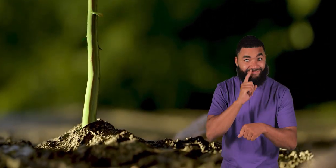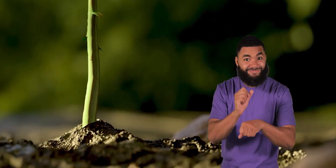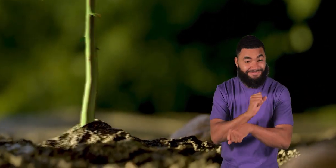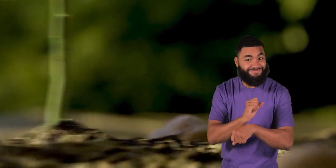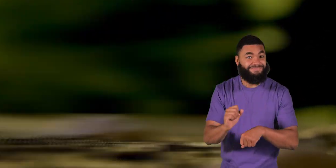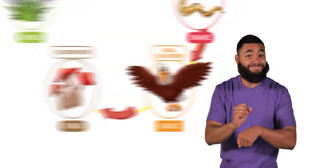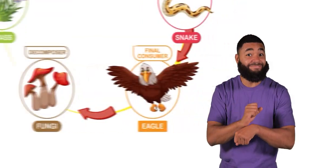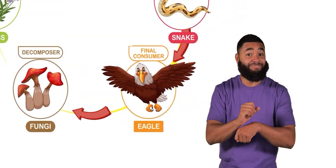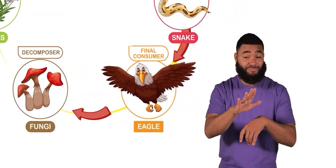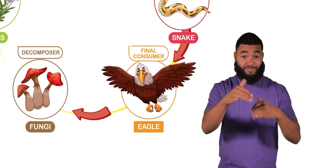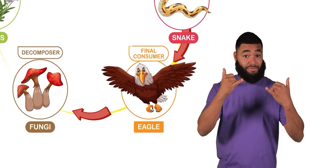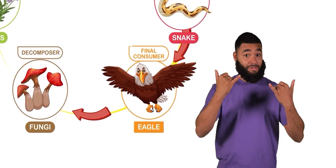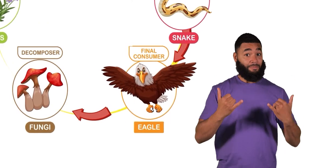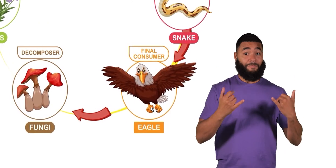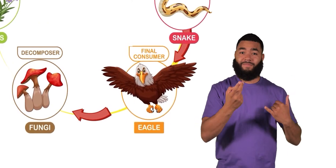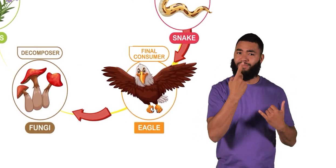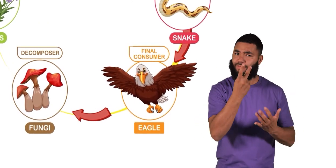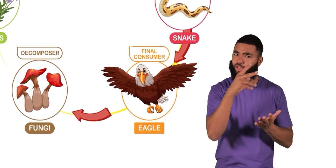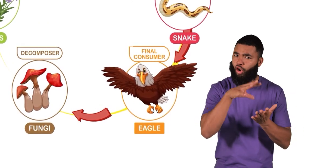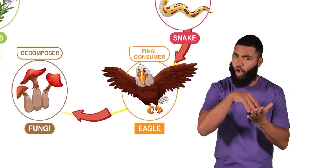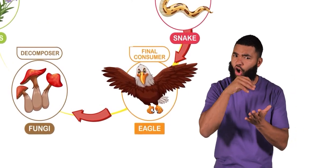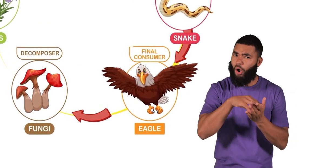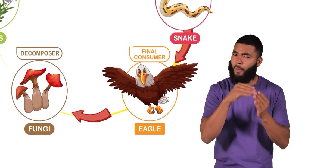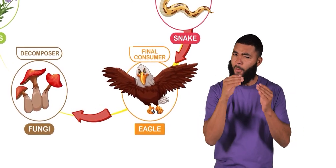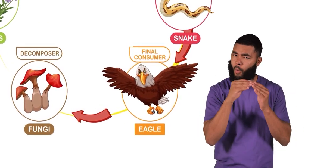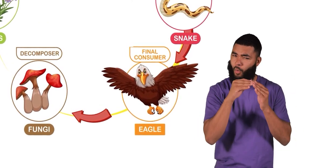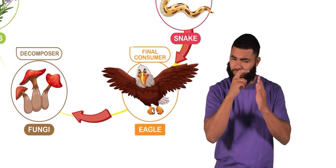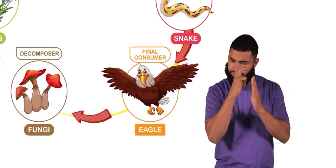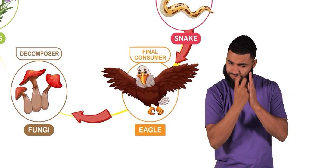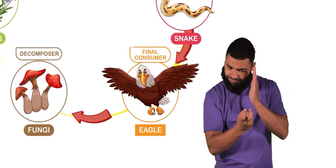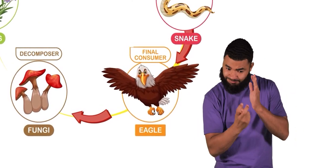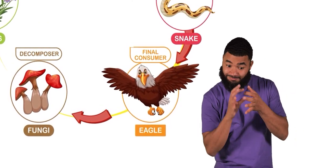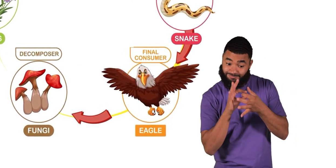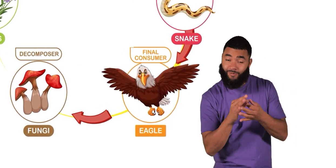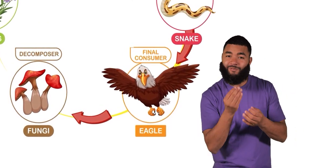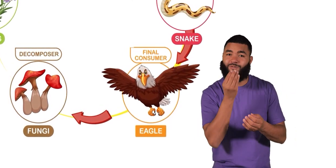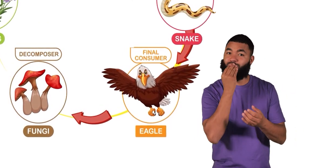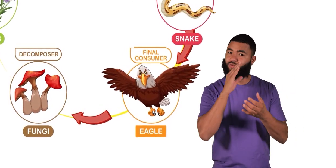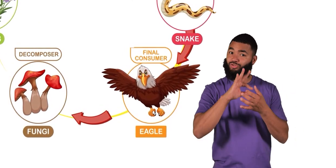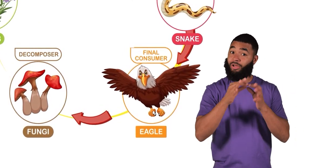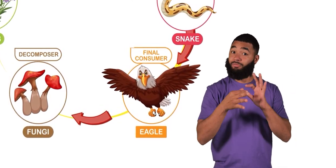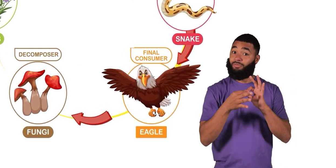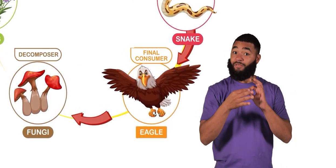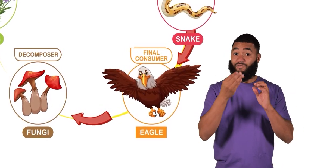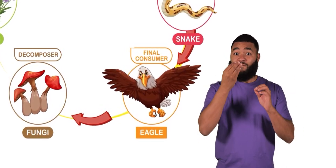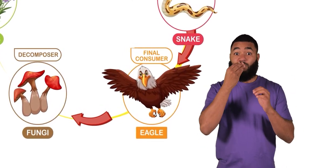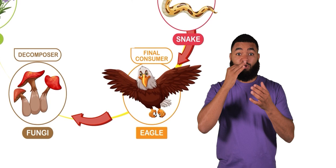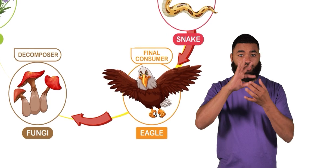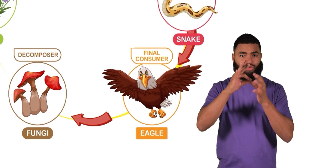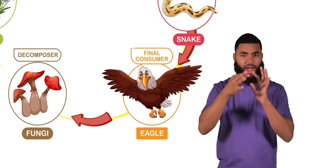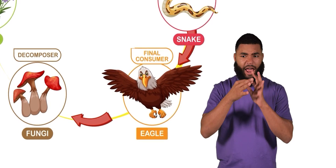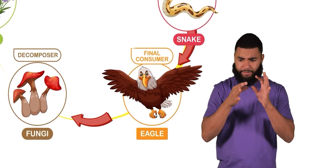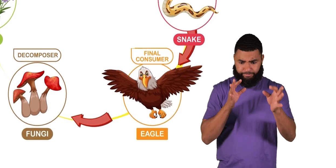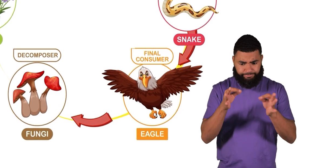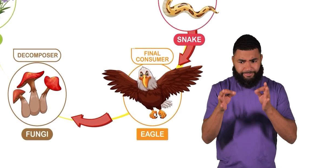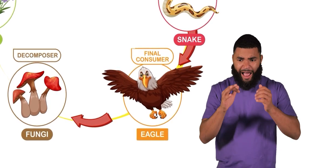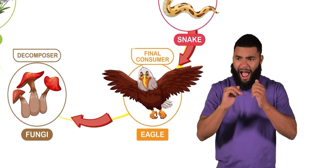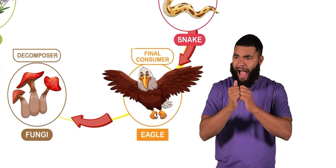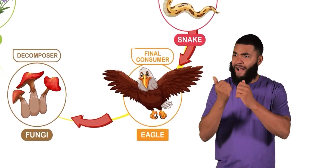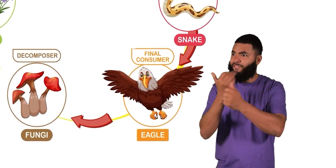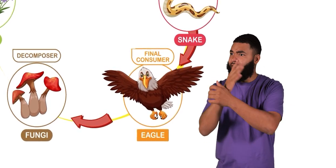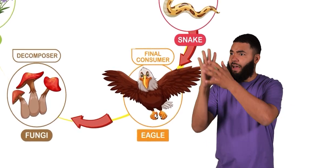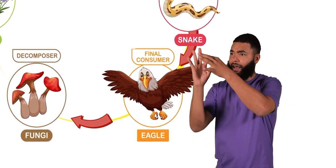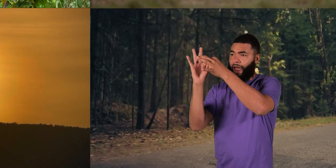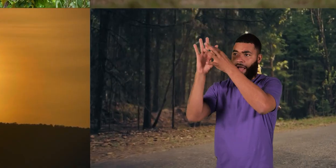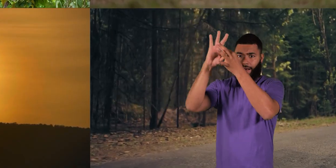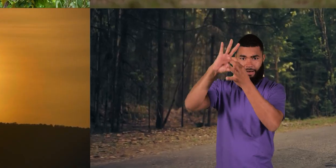they do. Today, we are going to learn more about something called the food chain. The food chain explains how everything is